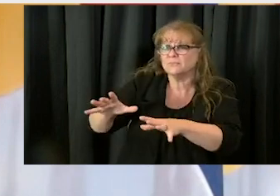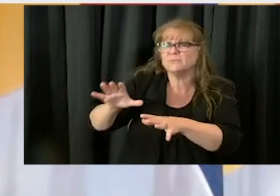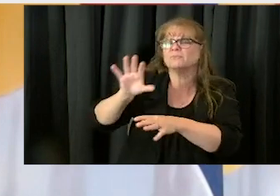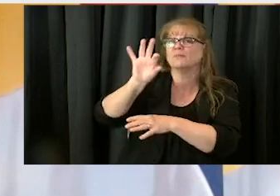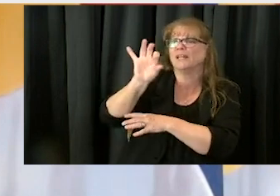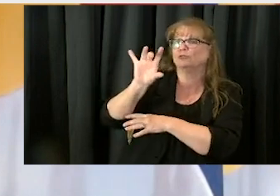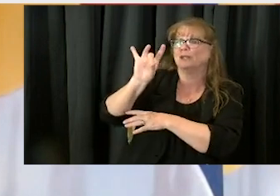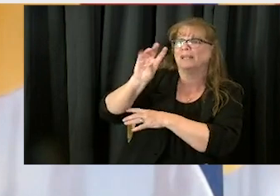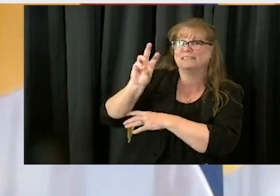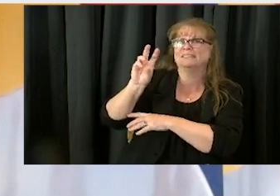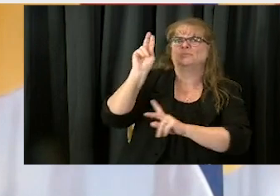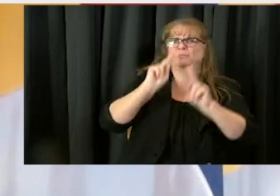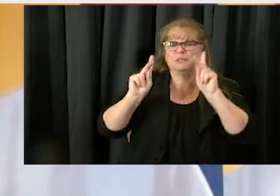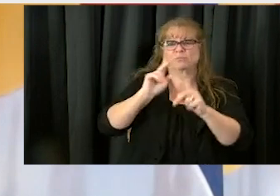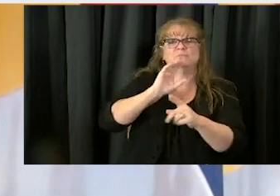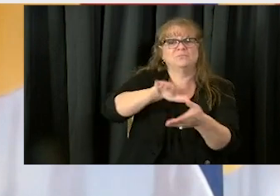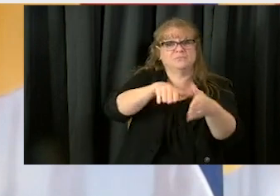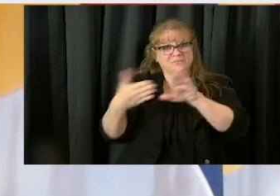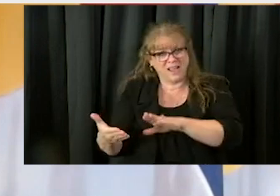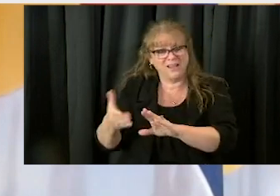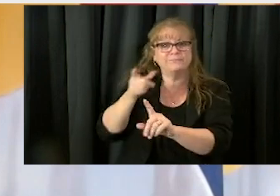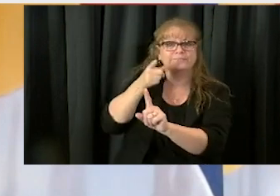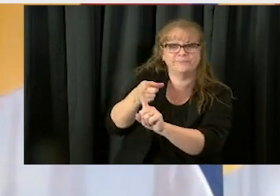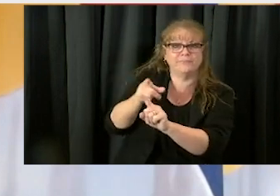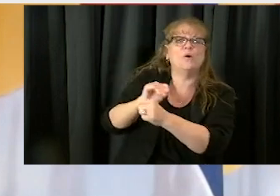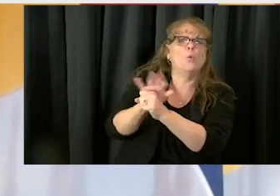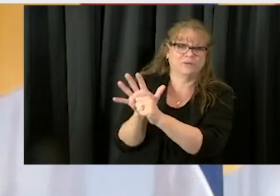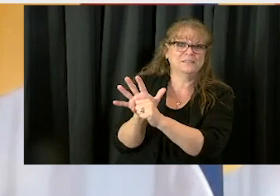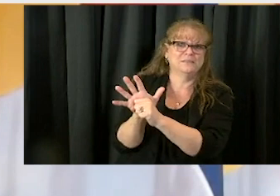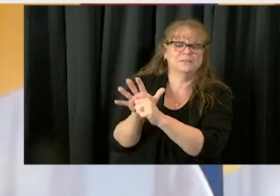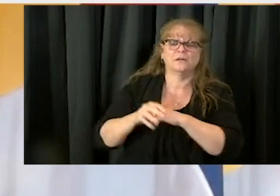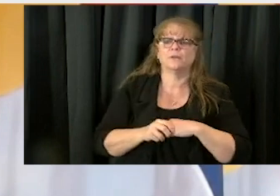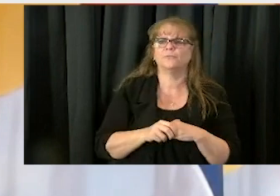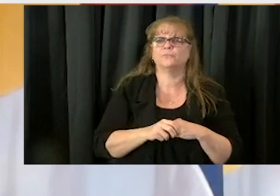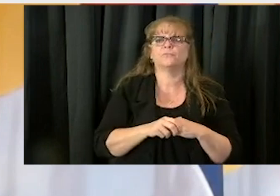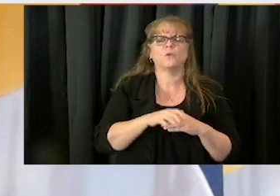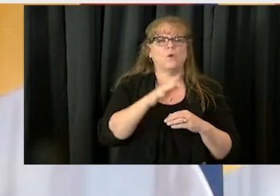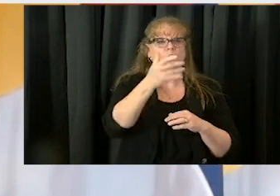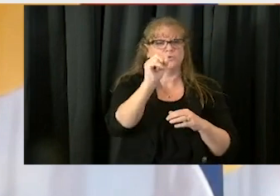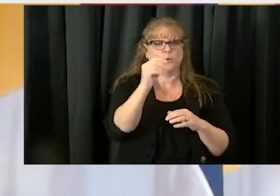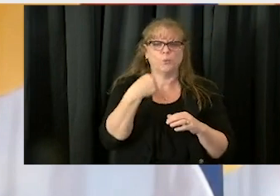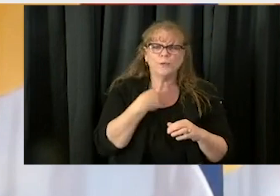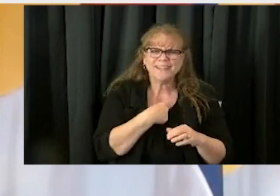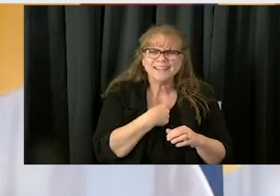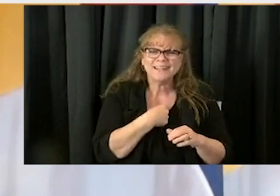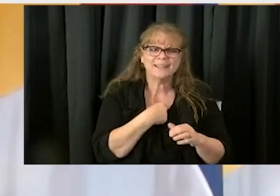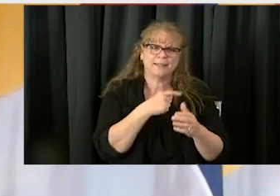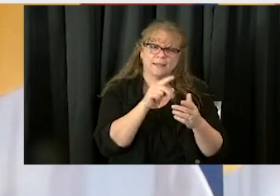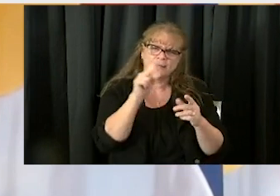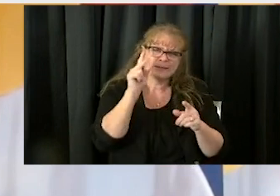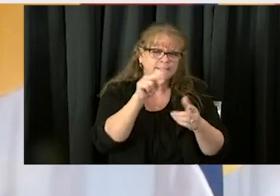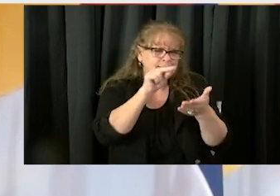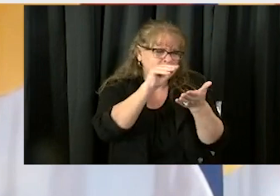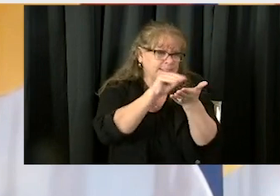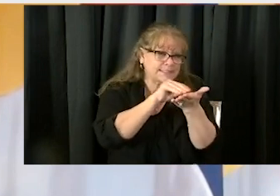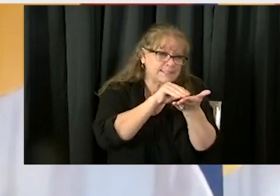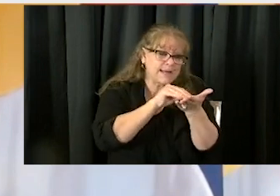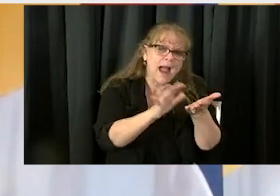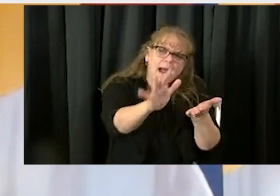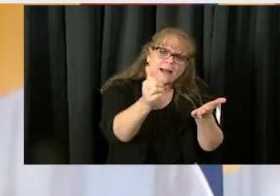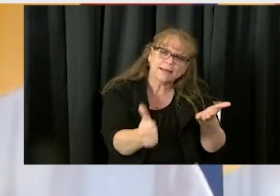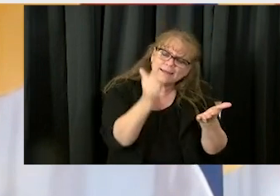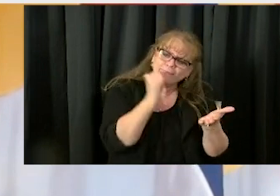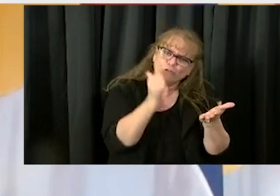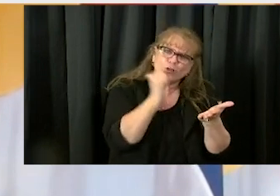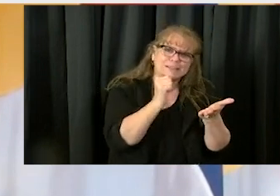to monitor this on a daily basis, and it's all in the hands of the choices that people make individually and